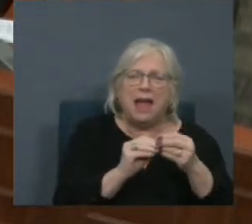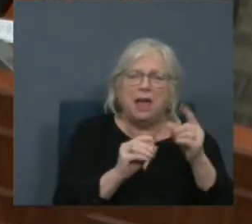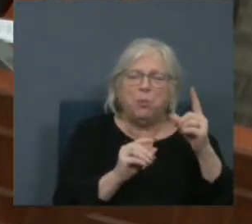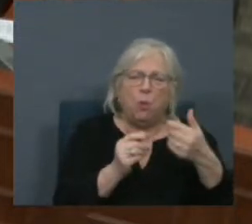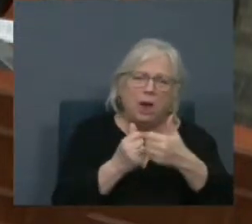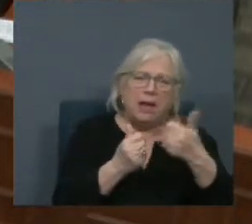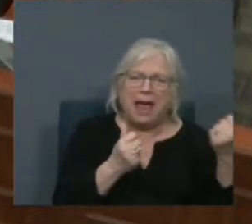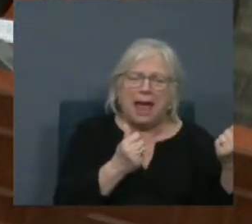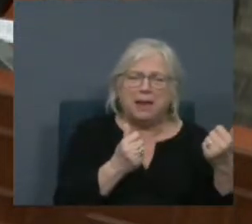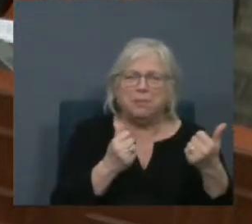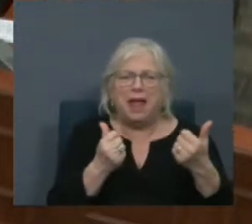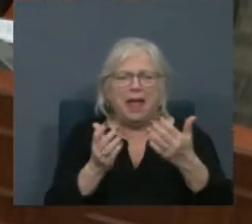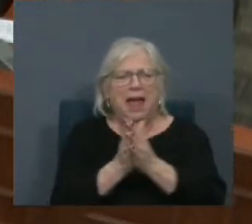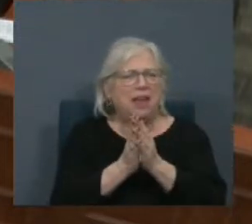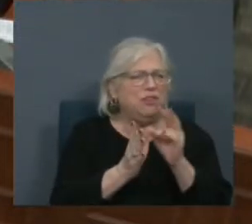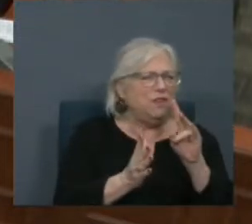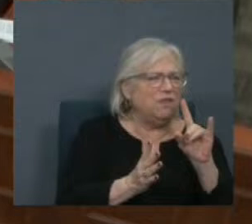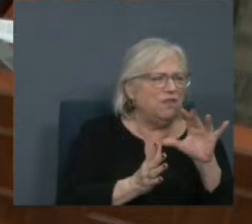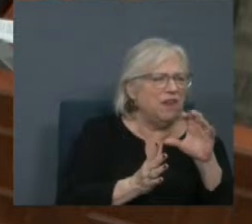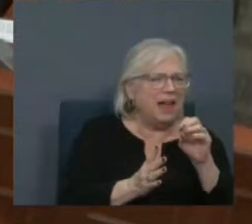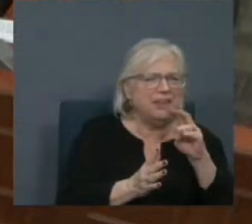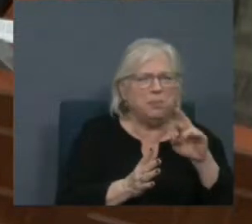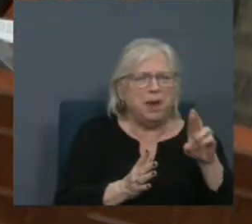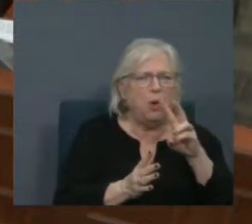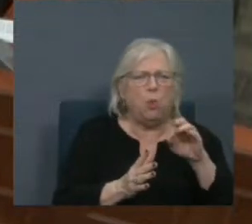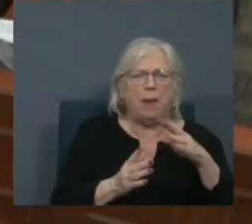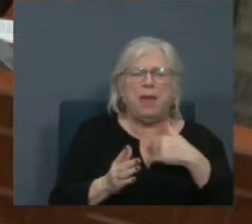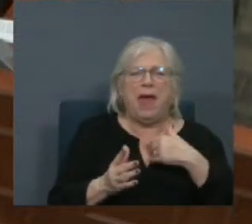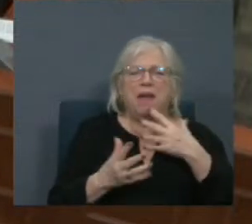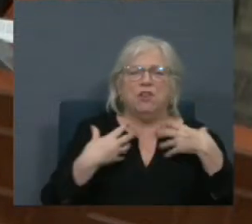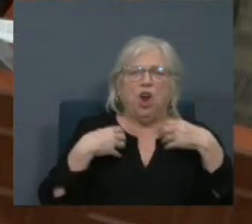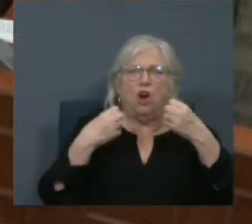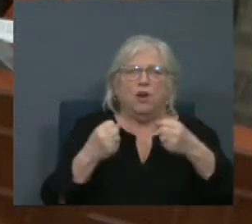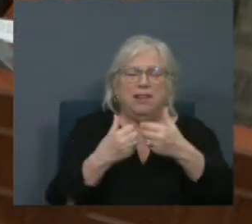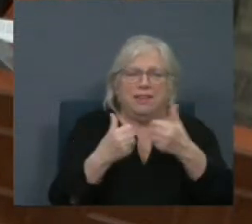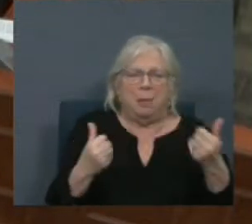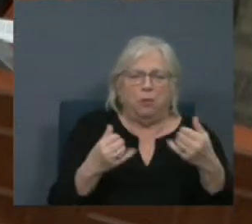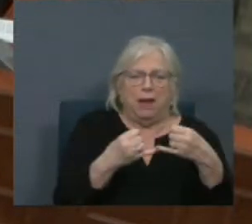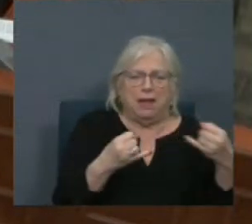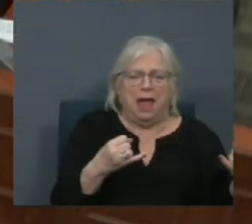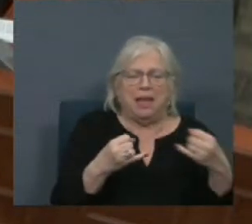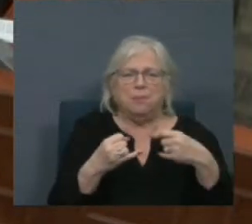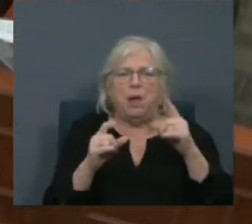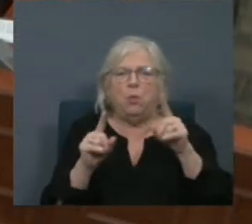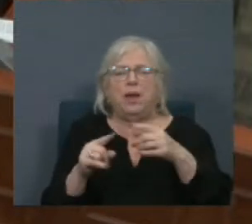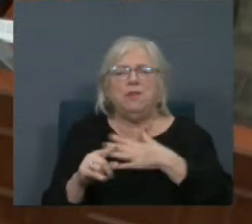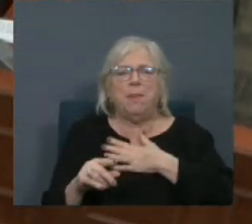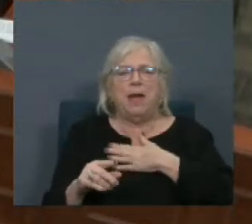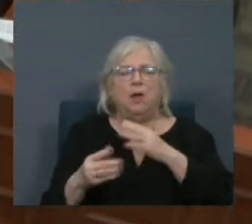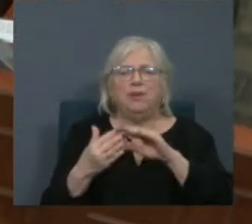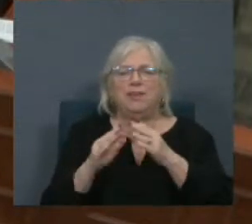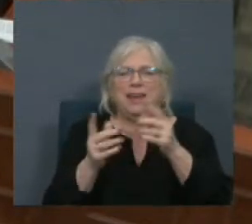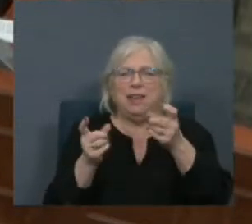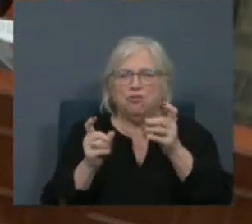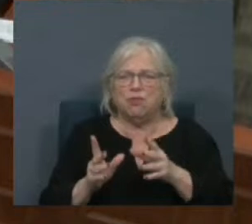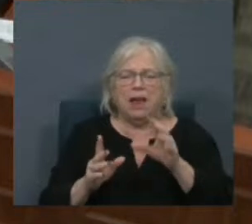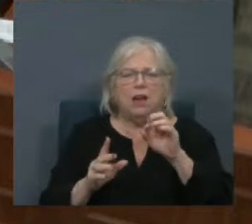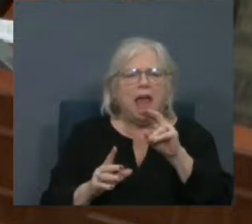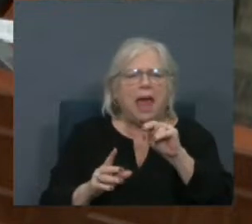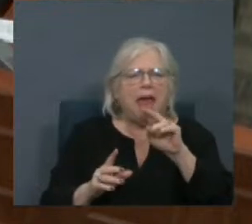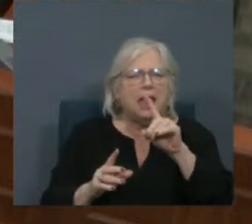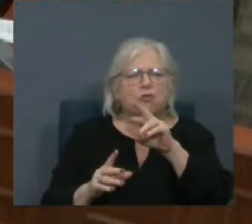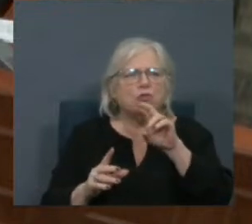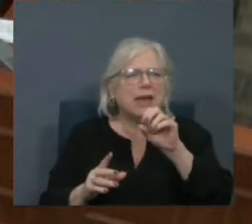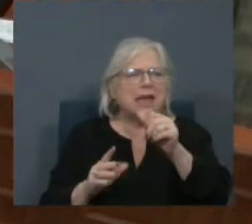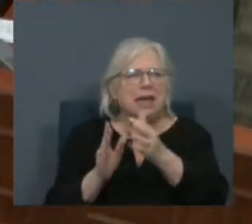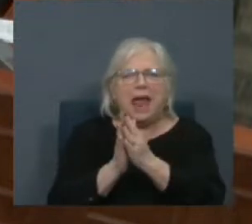you, Vice Mayor Webb, have courage, separate the line item. I went to my own city director, Andrea, and